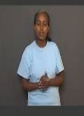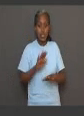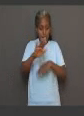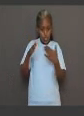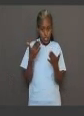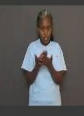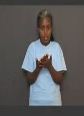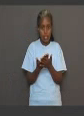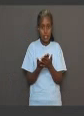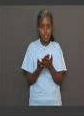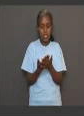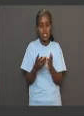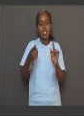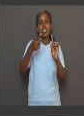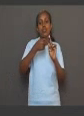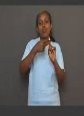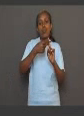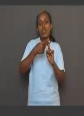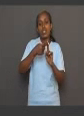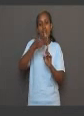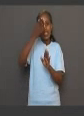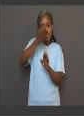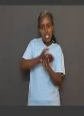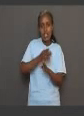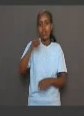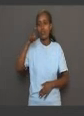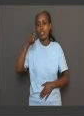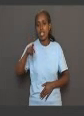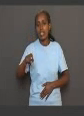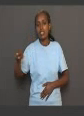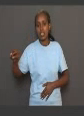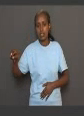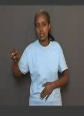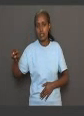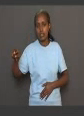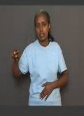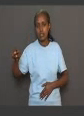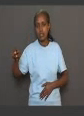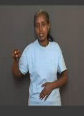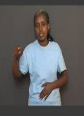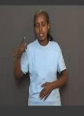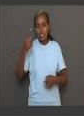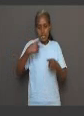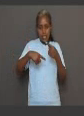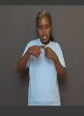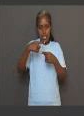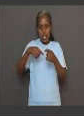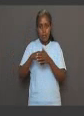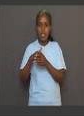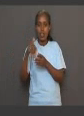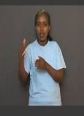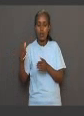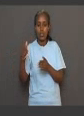Generally, the positive side of the x-axis is coming out toward